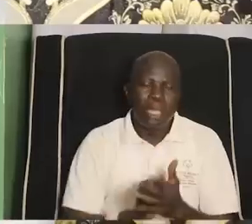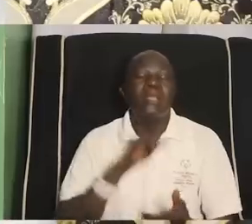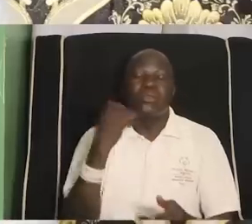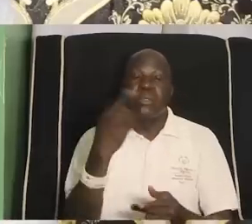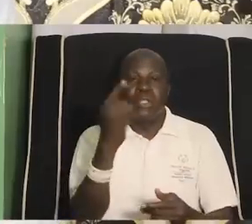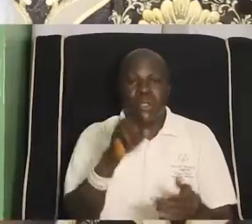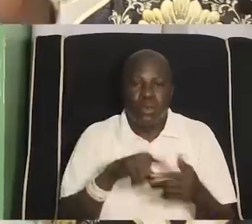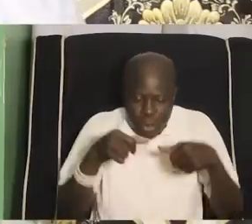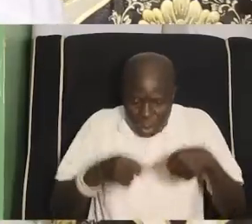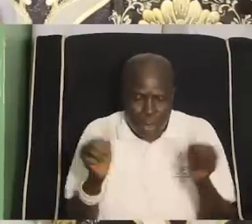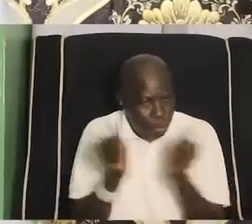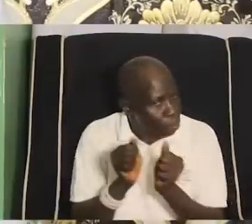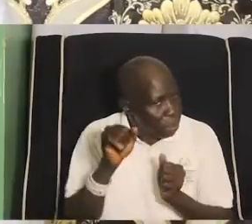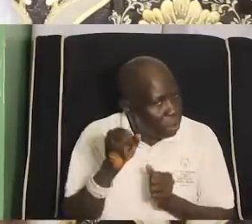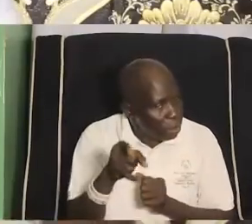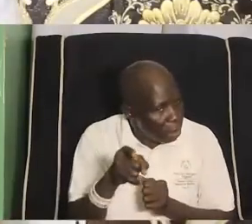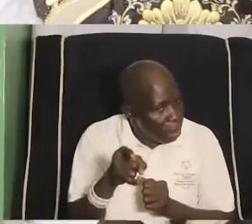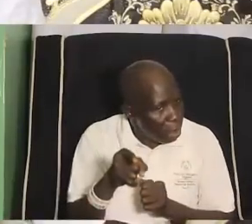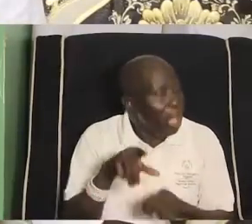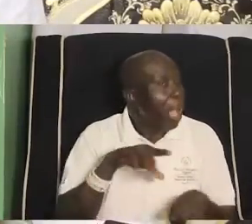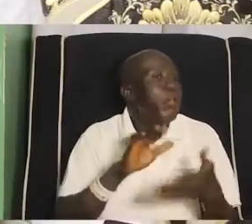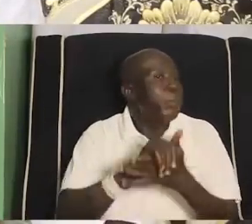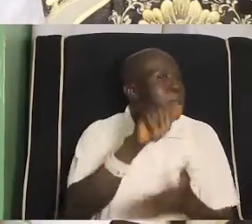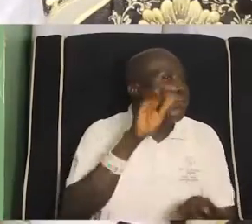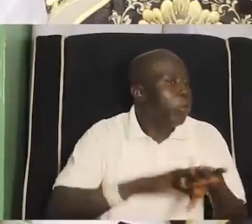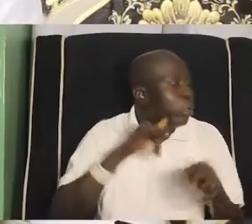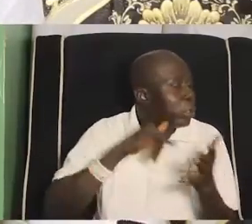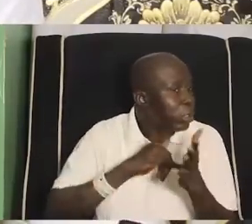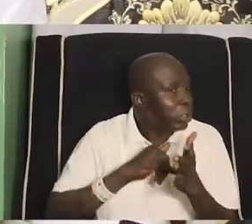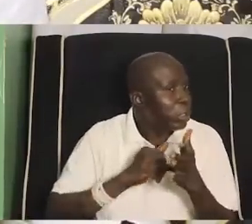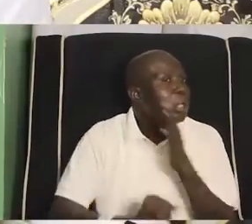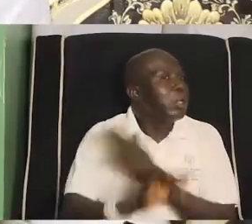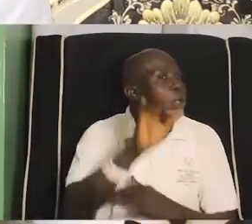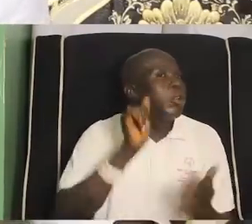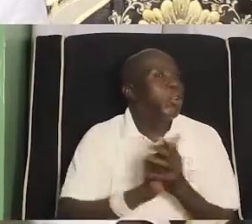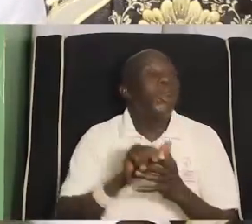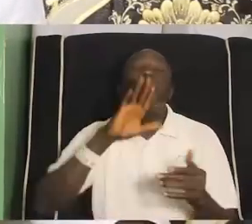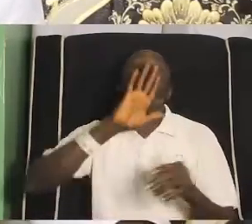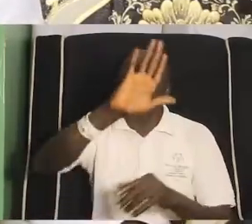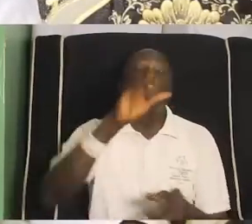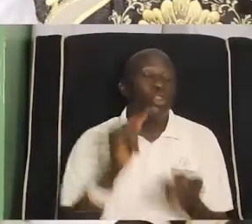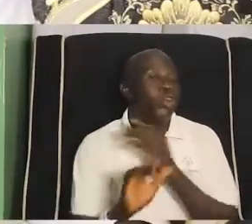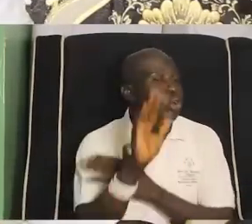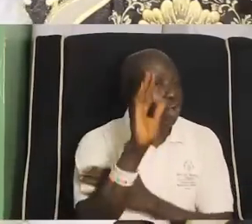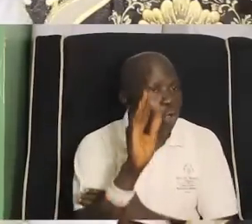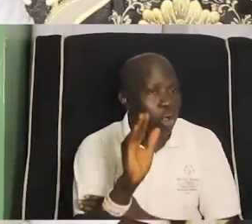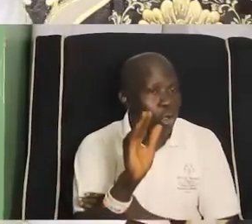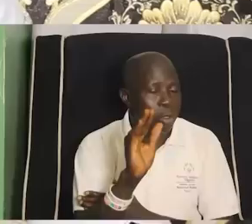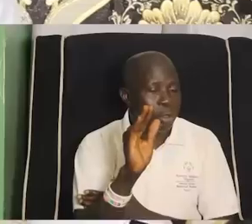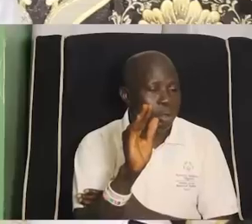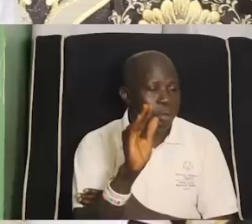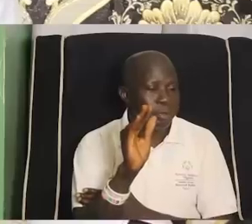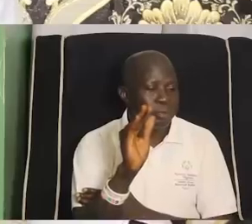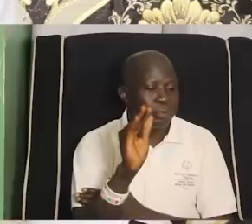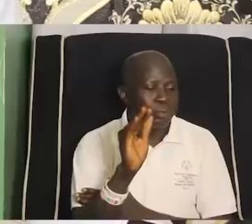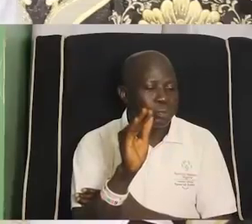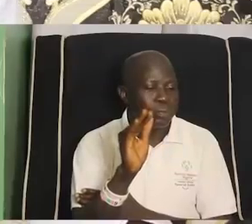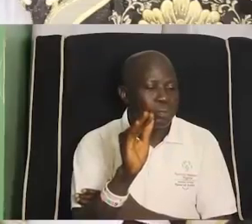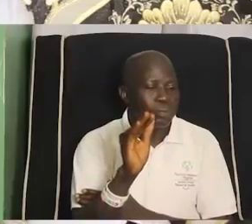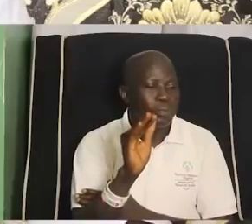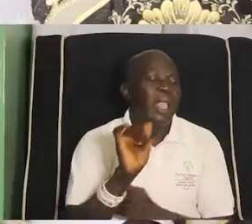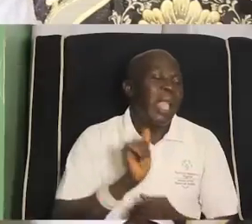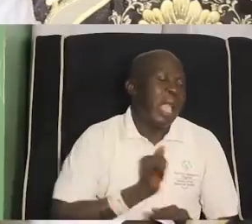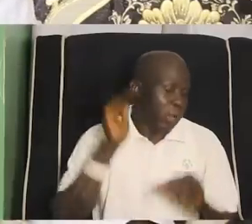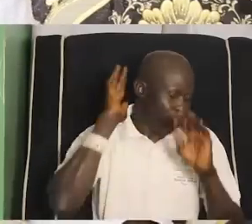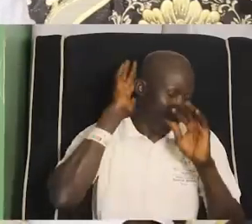it the one that I stay with? So ah o gbagbo ninu e. Do you believe in him? Pe Olorun o ni an Olorun re. That is your God. Yes, I can we. Emi o fun ni okun. To ba